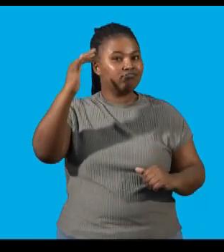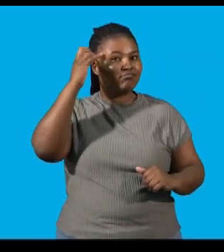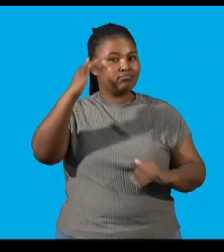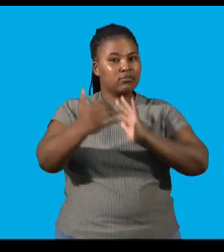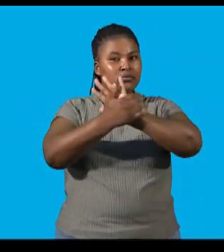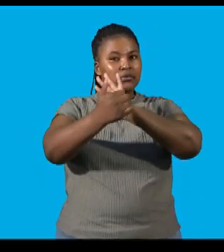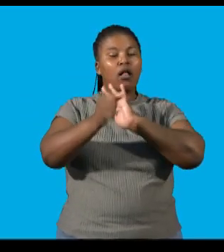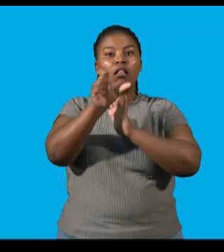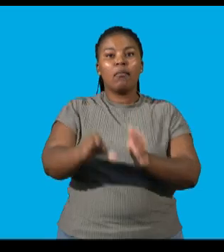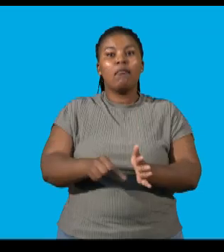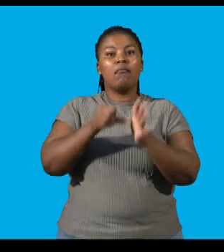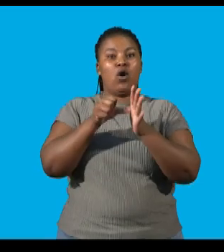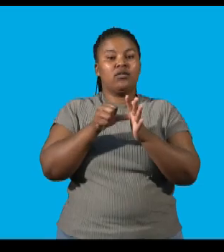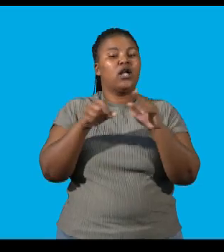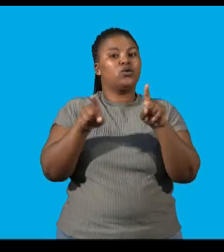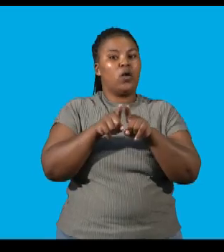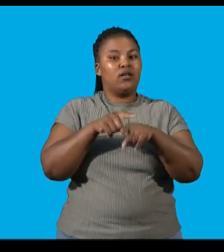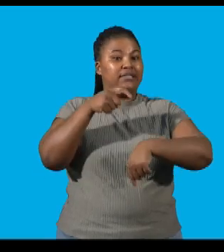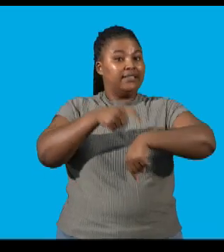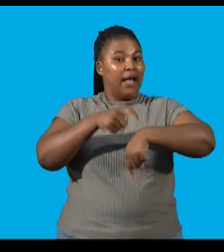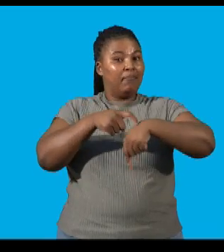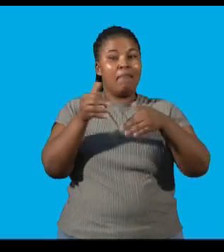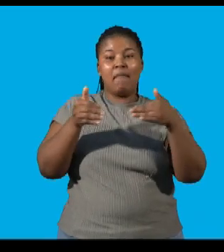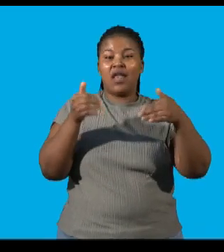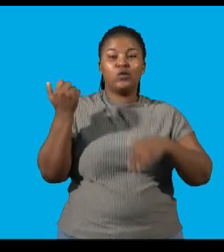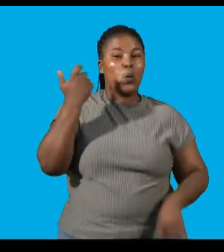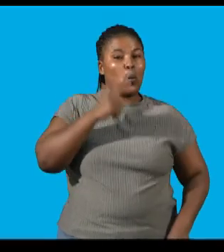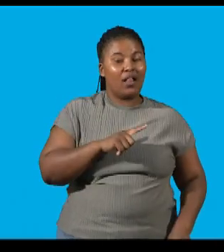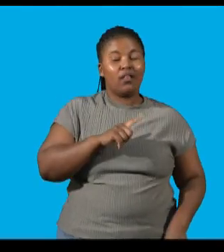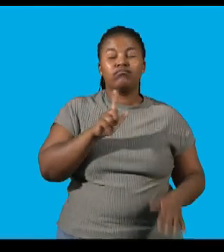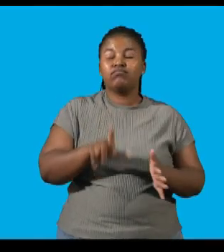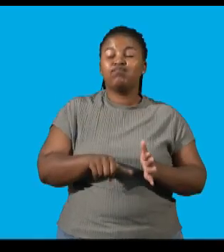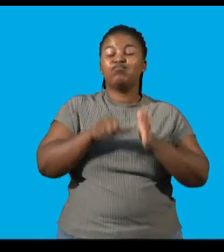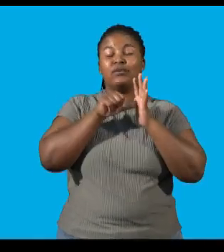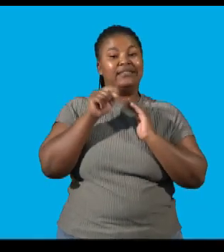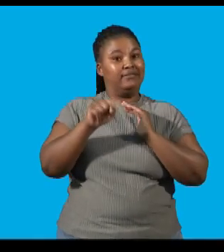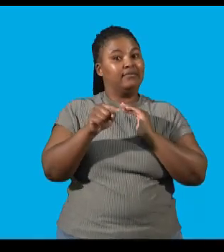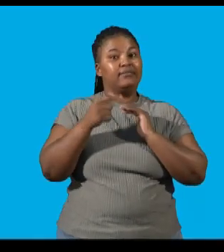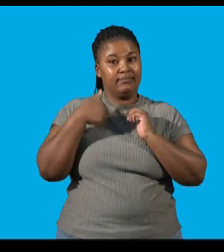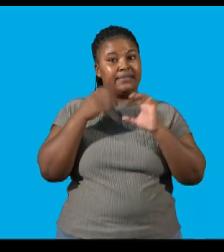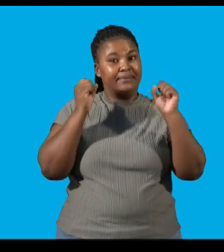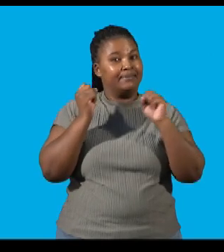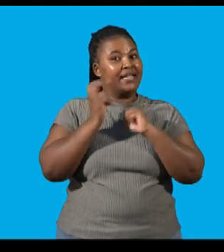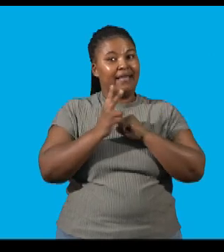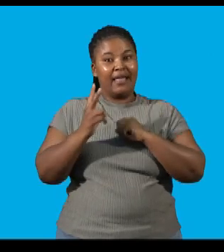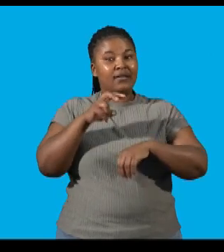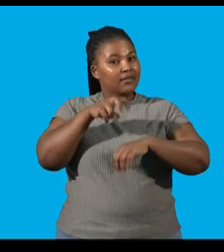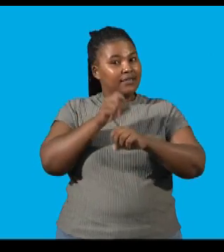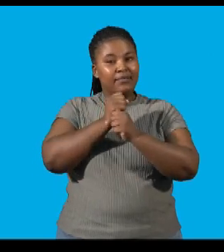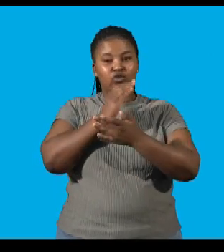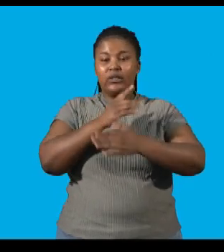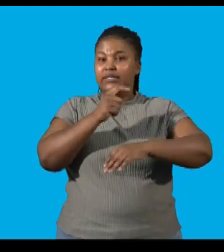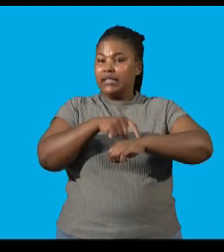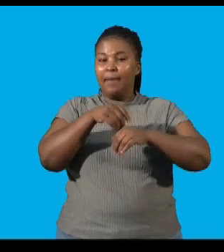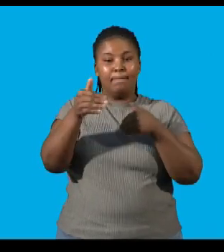critical thinking skills, as well as time management. Very crucial once again for you to